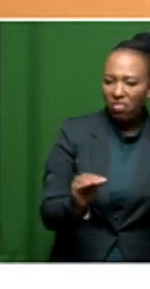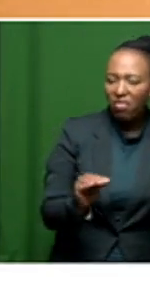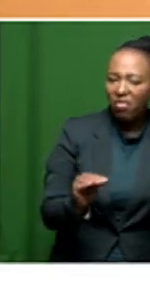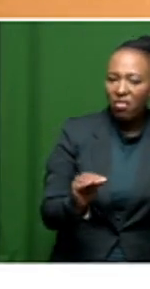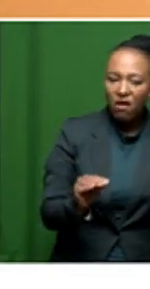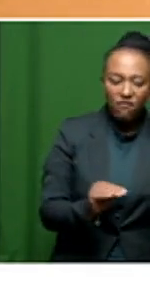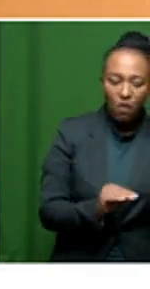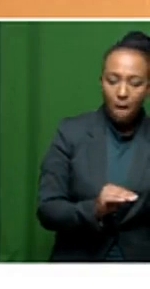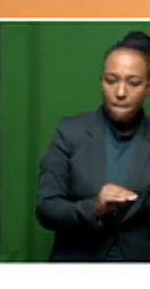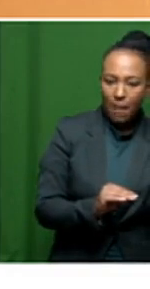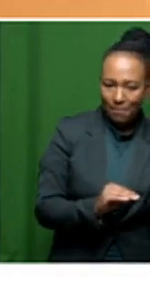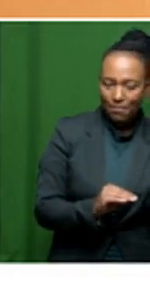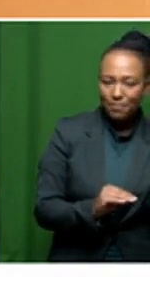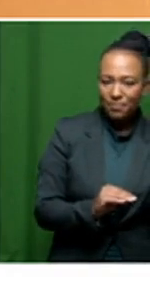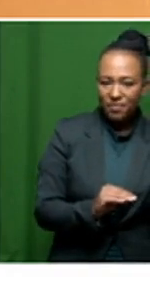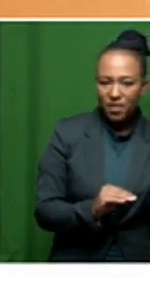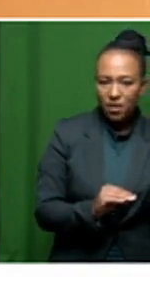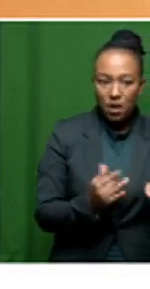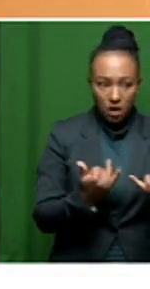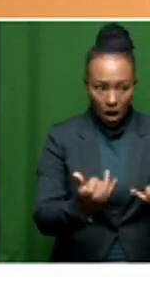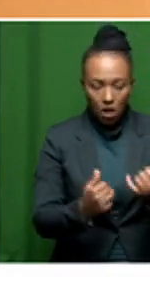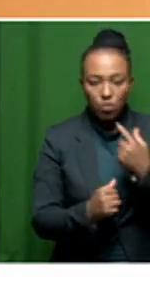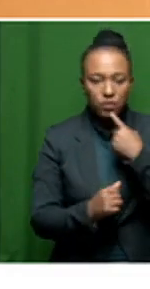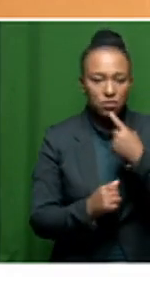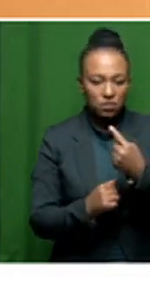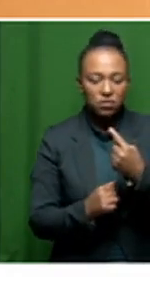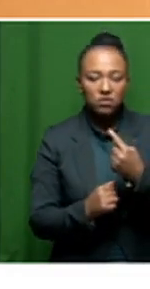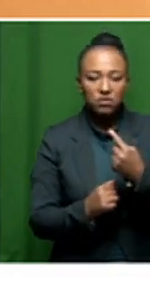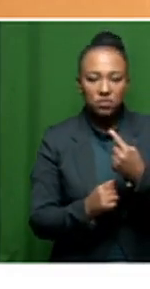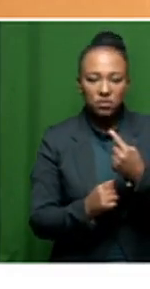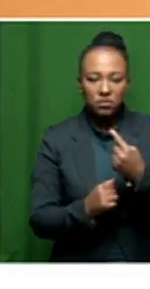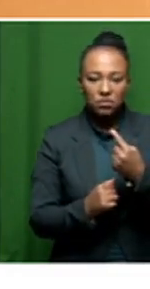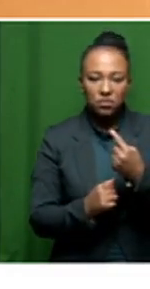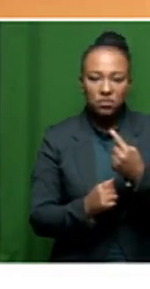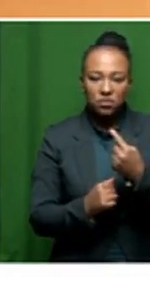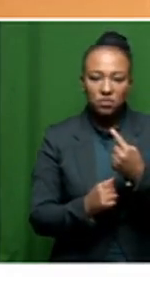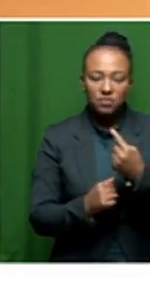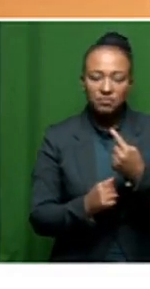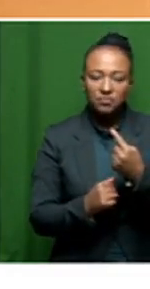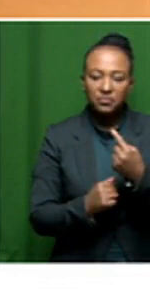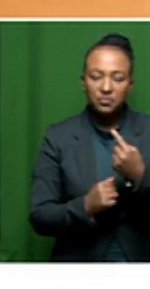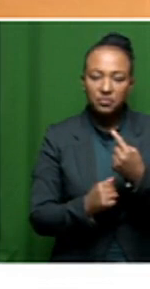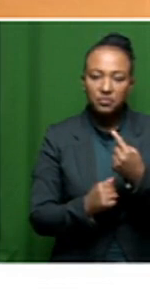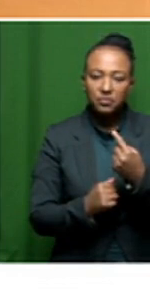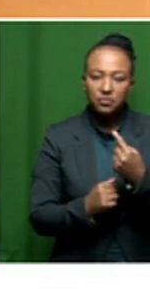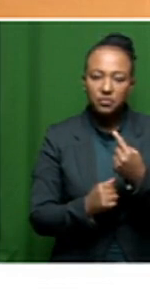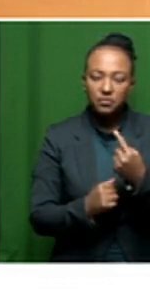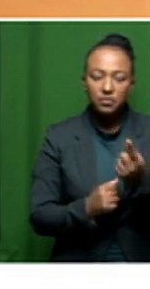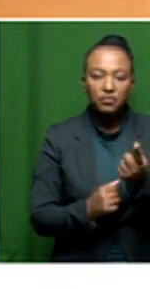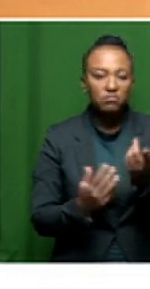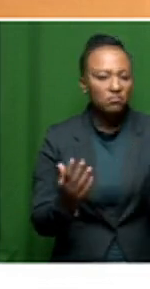this post, it was what we are saying right now, that there's if